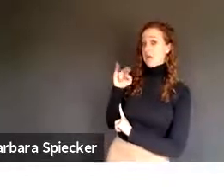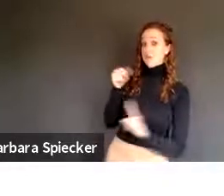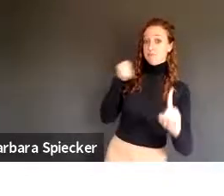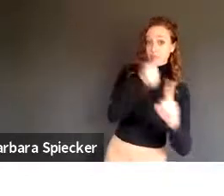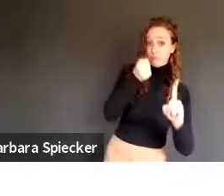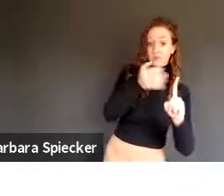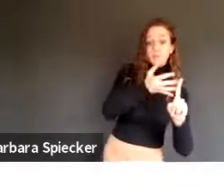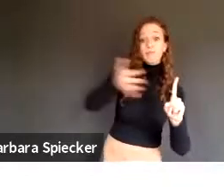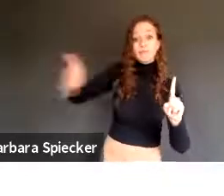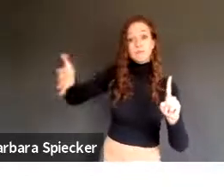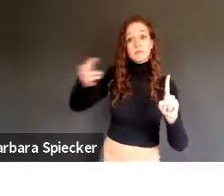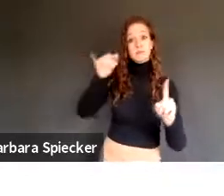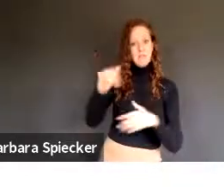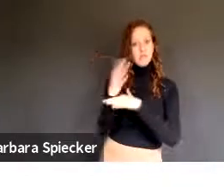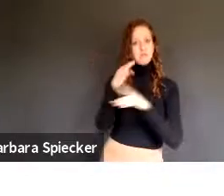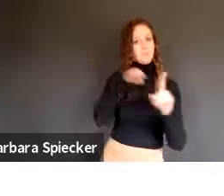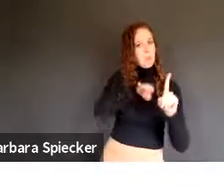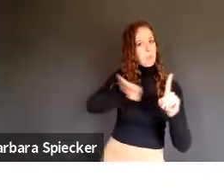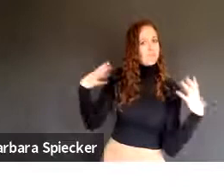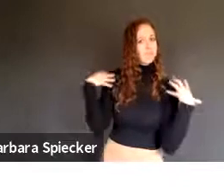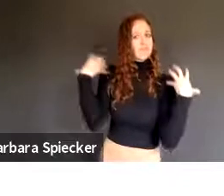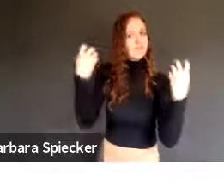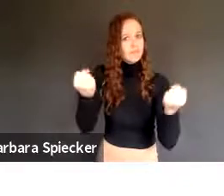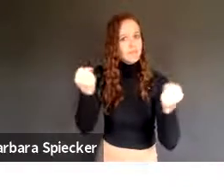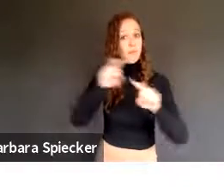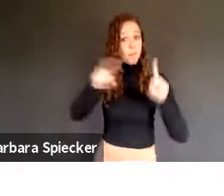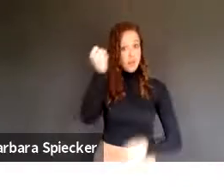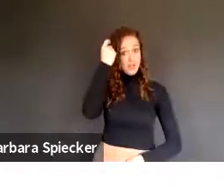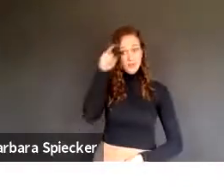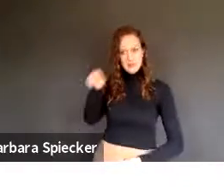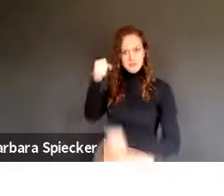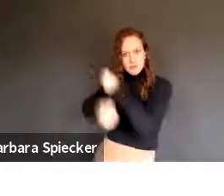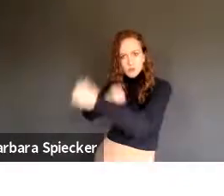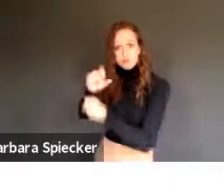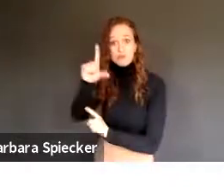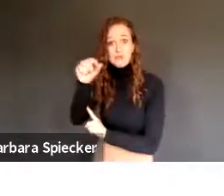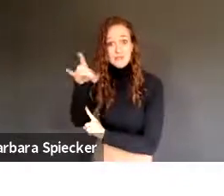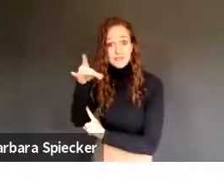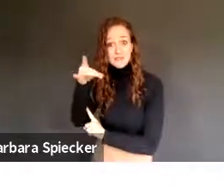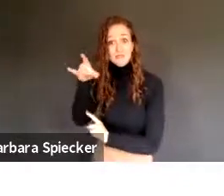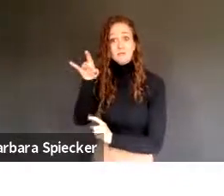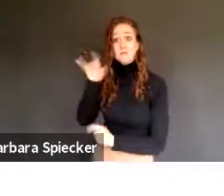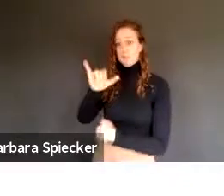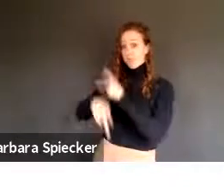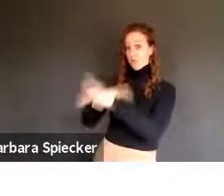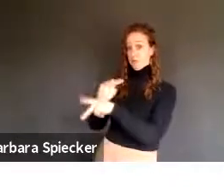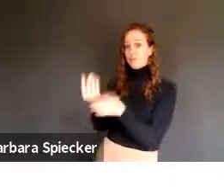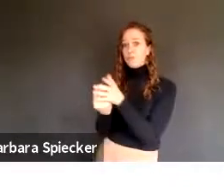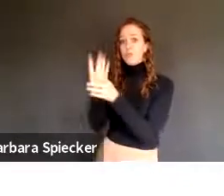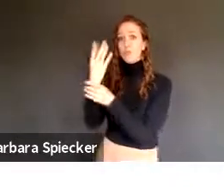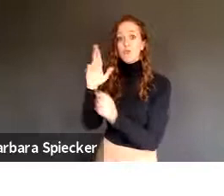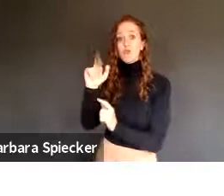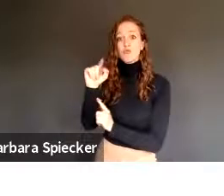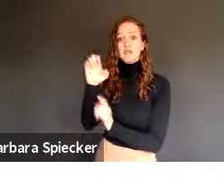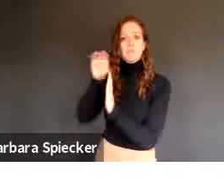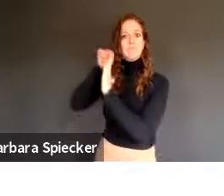Hedophyllum did have some apparent recovery in the years post El Nino. The species growth rate did decline, however, in